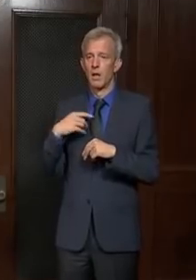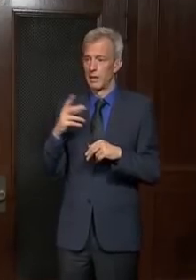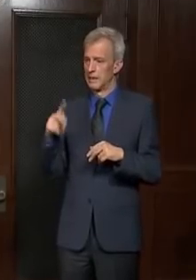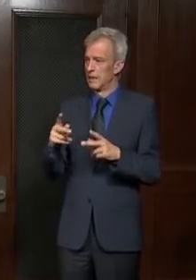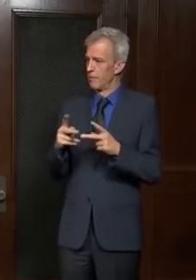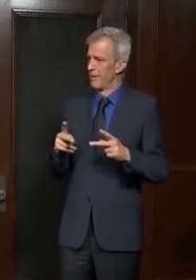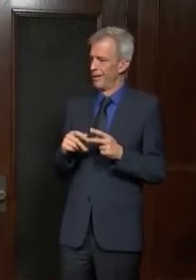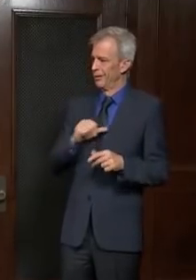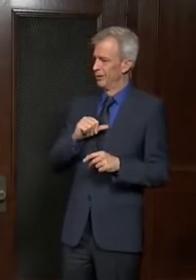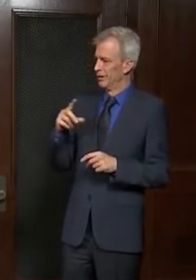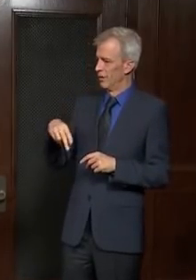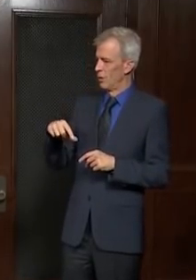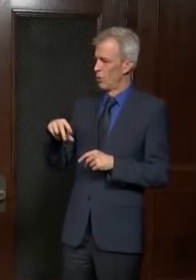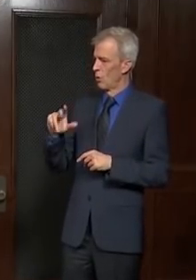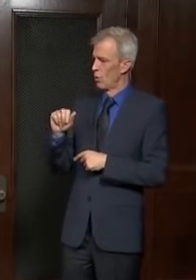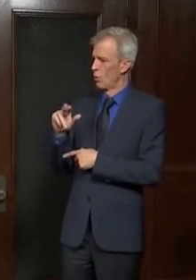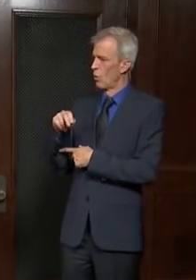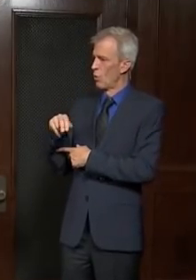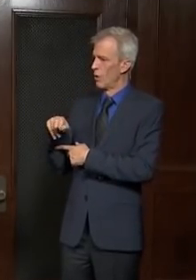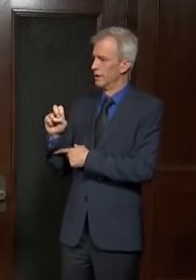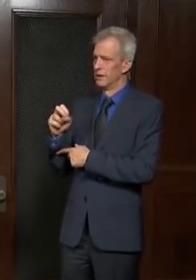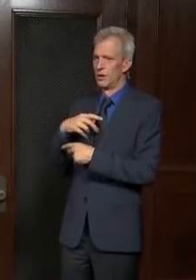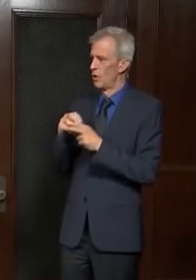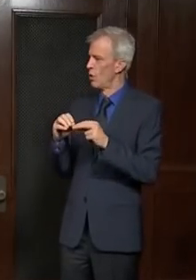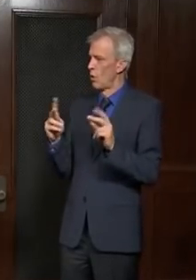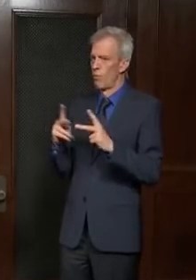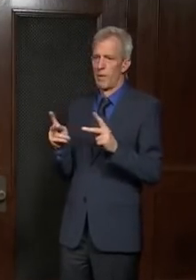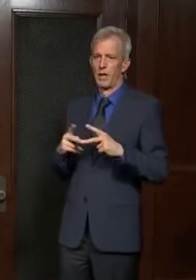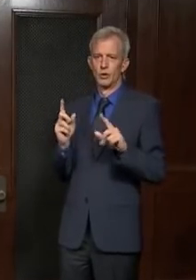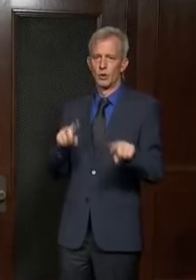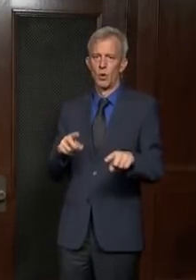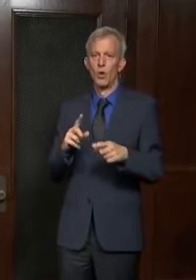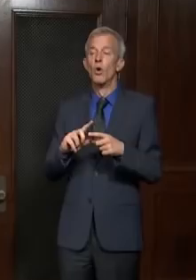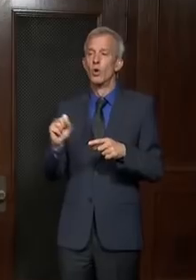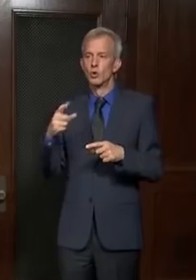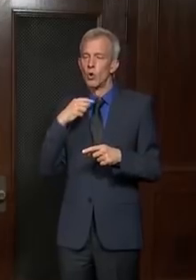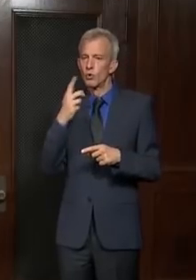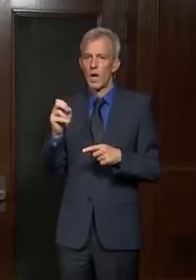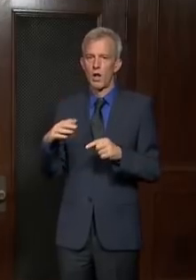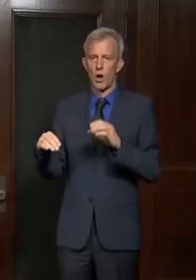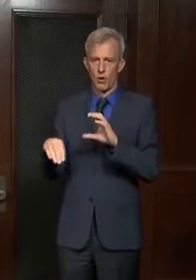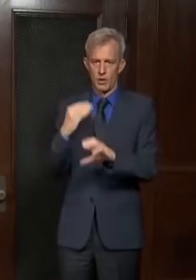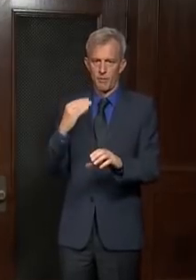go, like in this case. So tell her to email us directly,